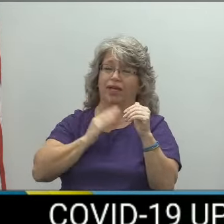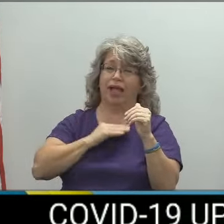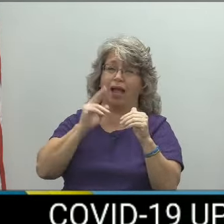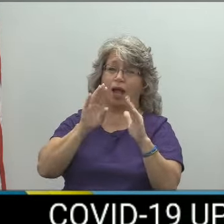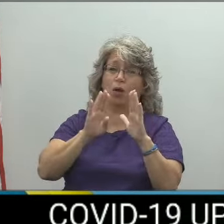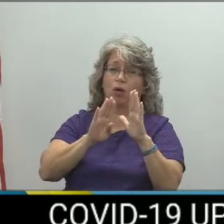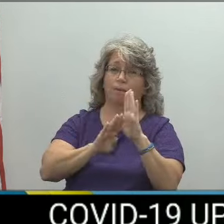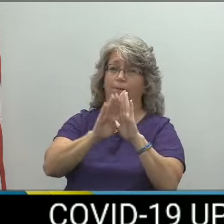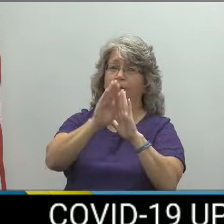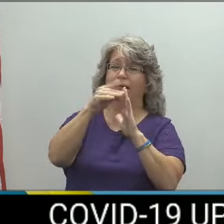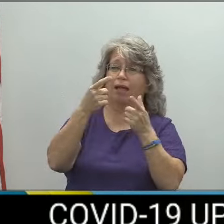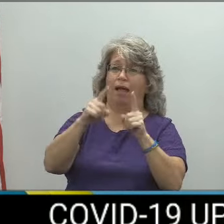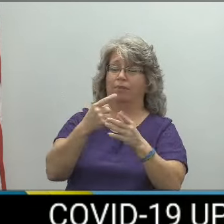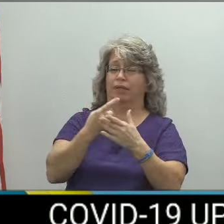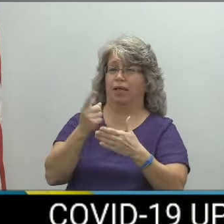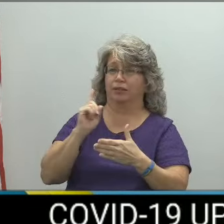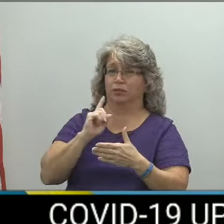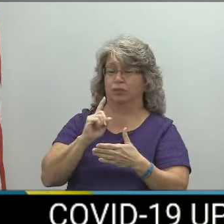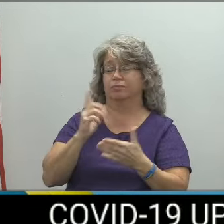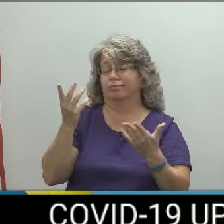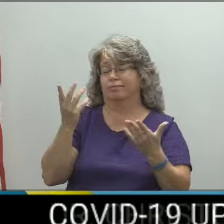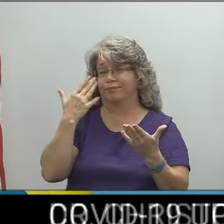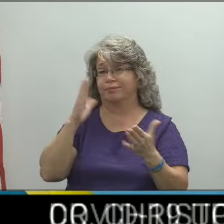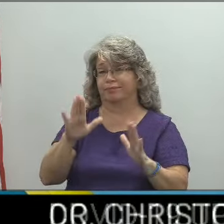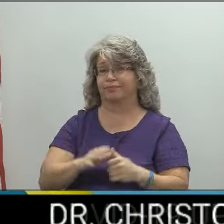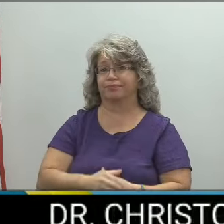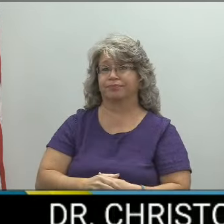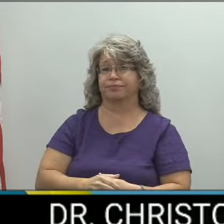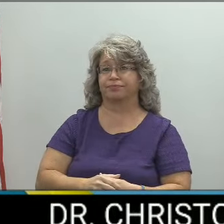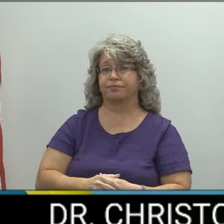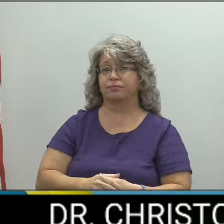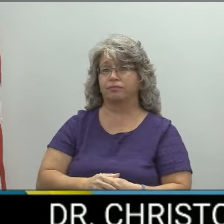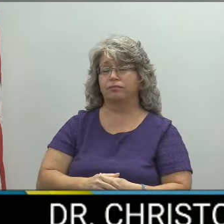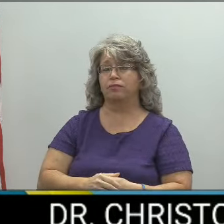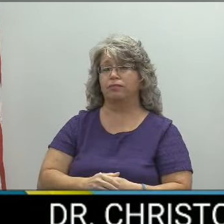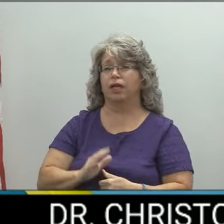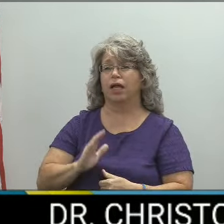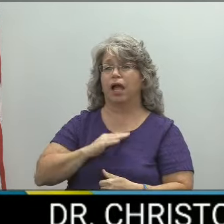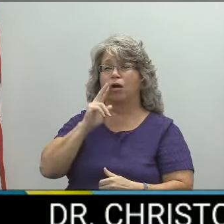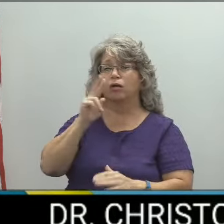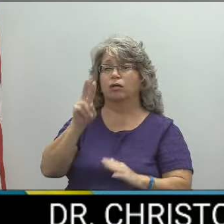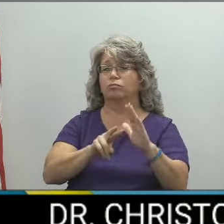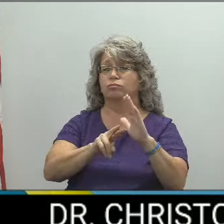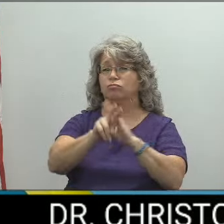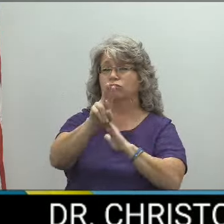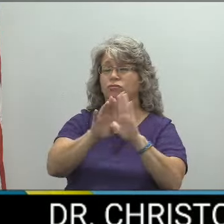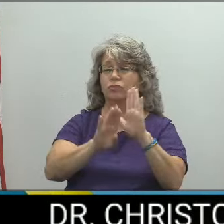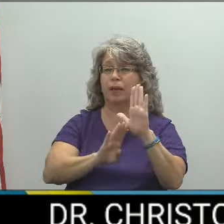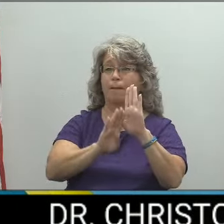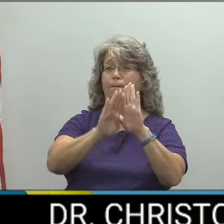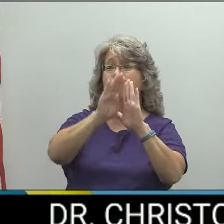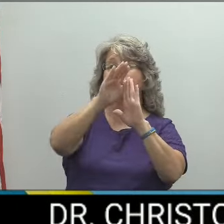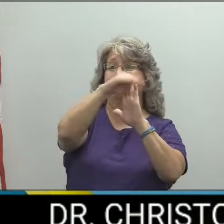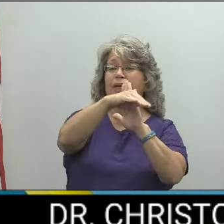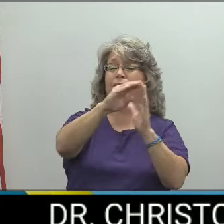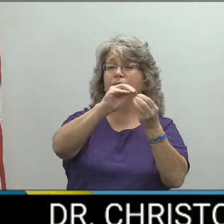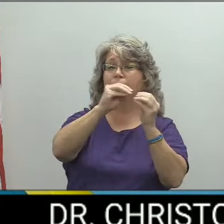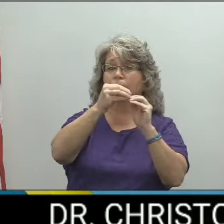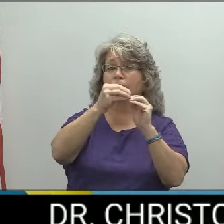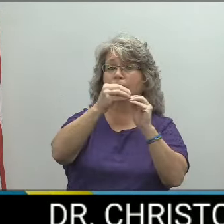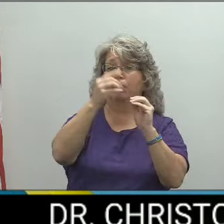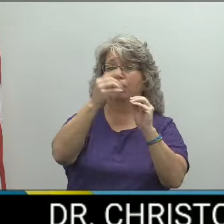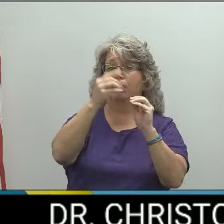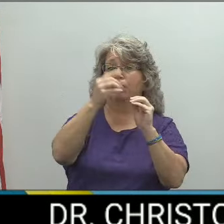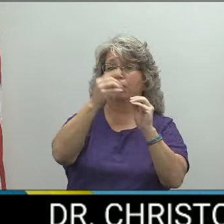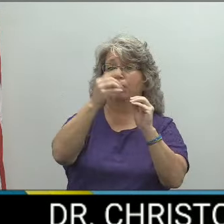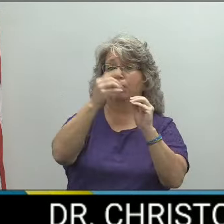huge number of cases. Next. The predicted peak cases and hospitalizations are obviously reduced